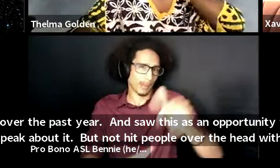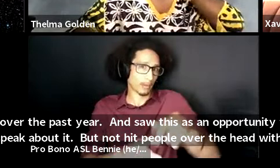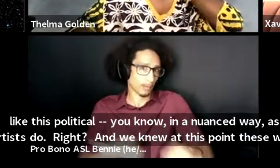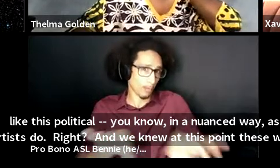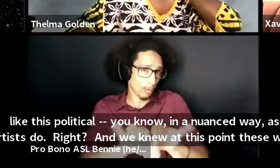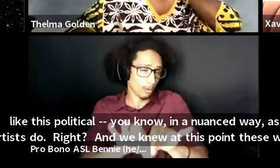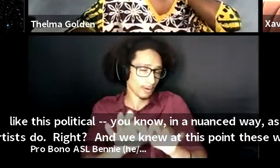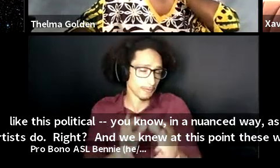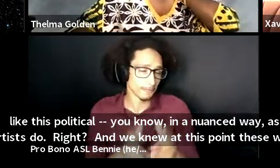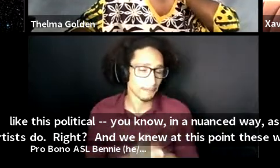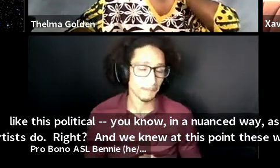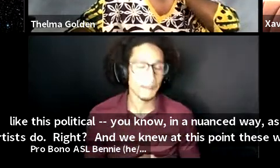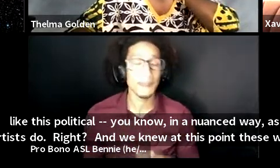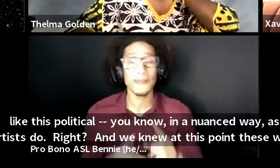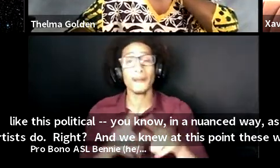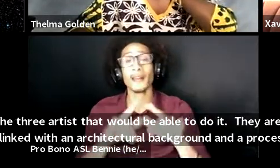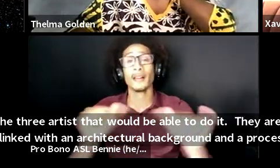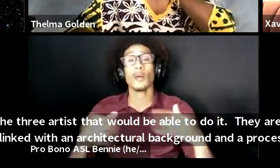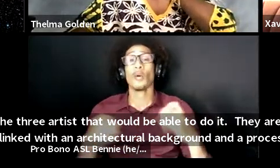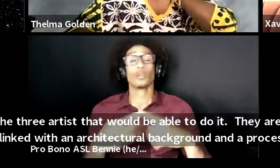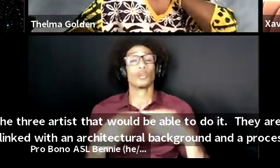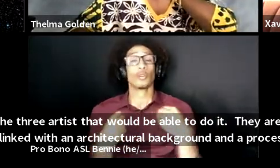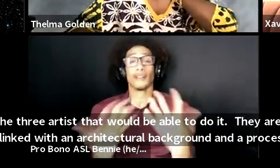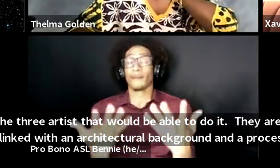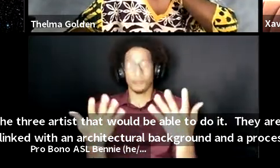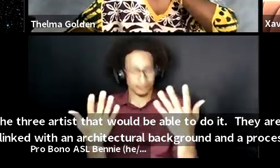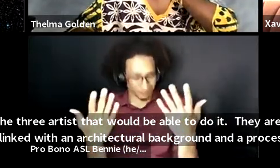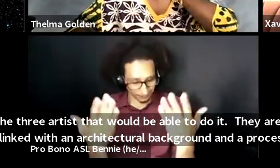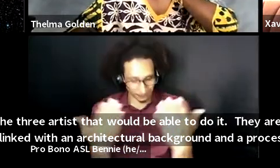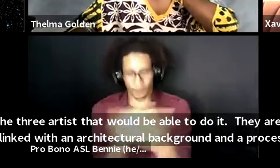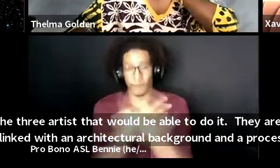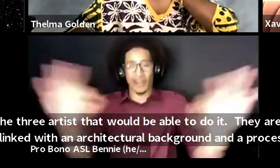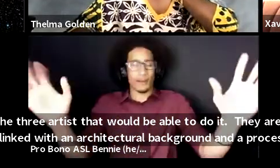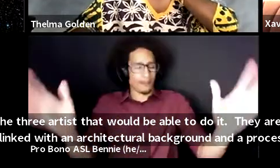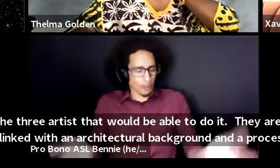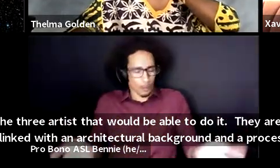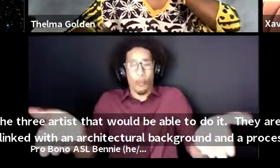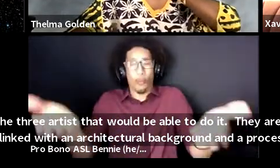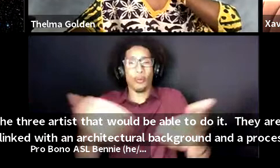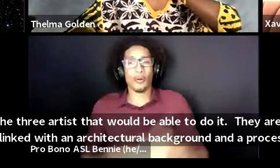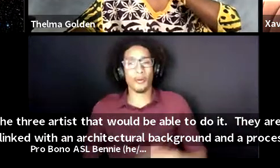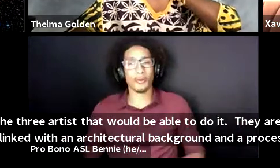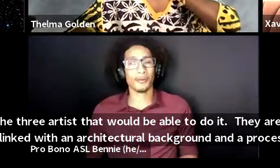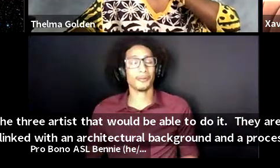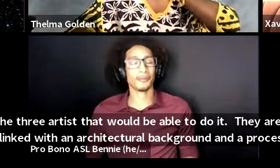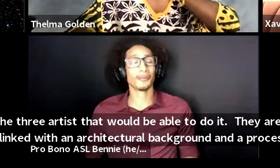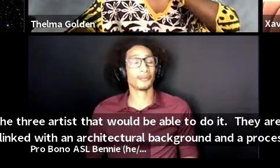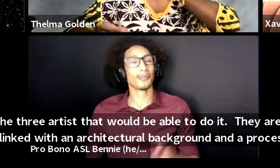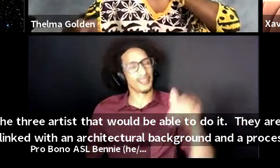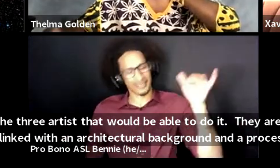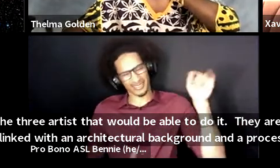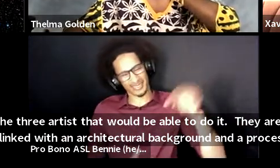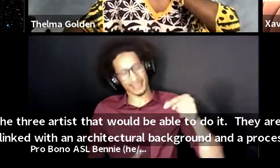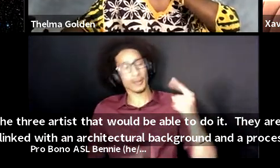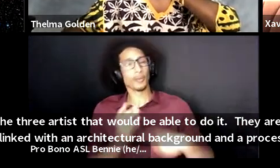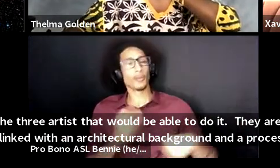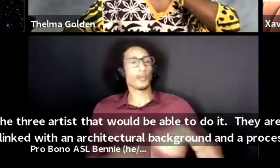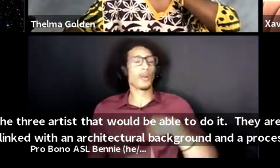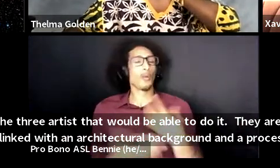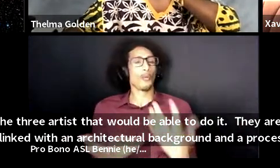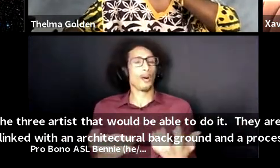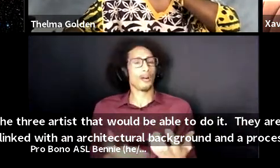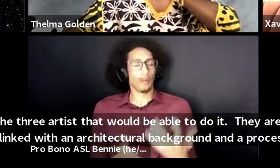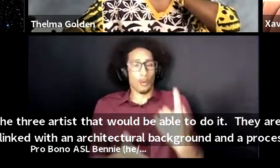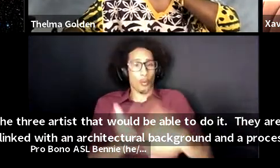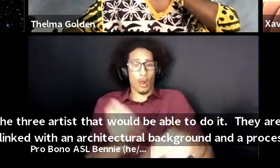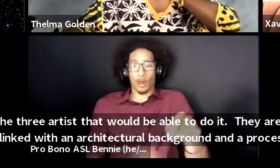But at the same time, we wanted to give them complete freedom. Yeah. So it's like, this is what we want, is we want what you're feeling right